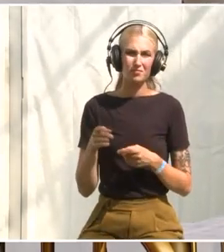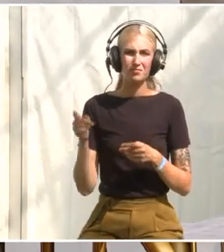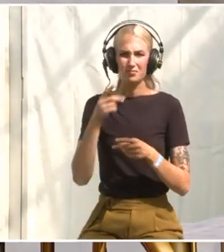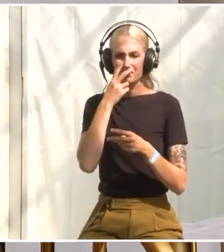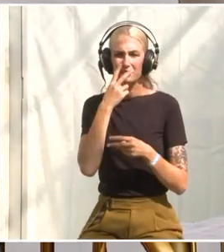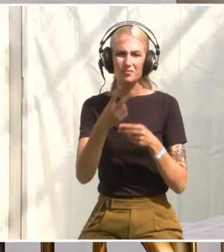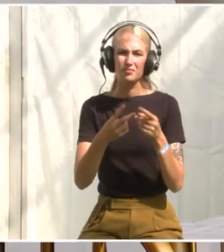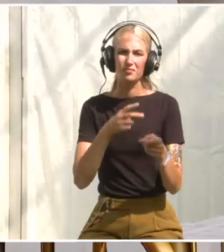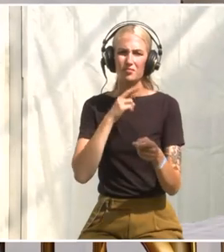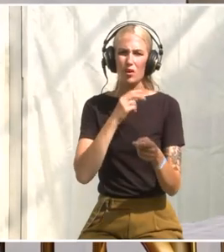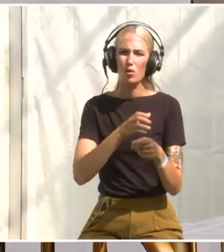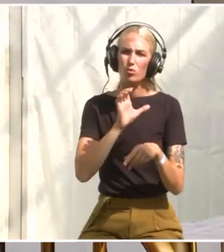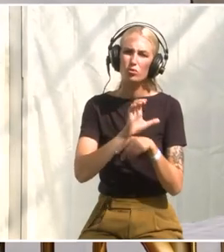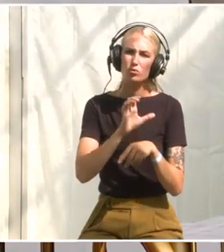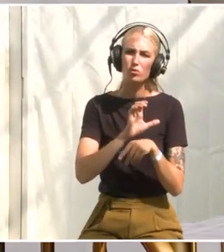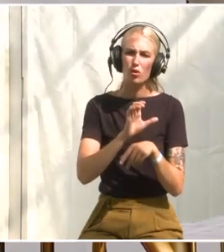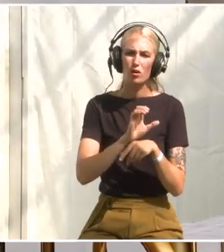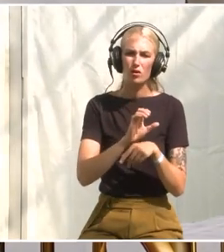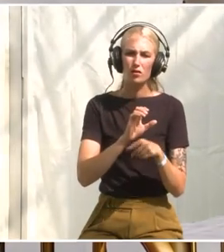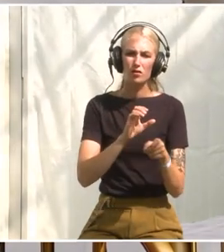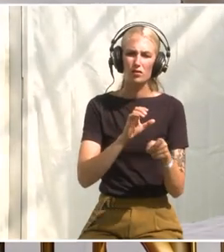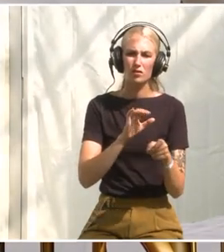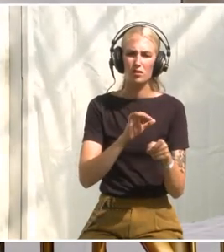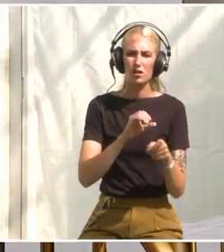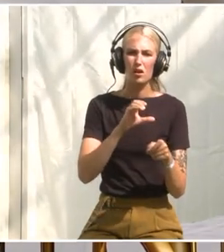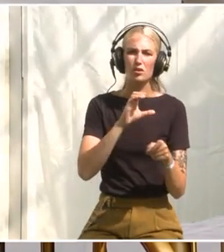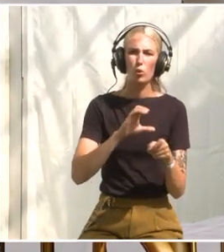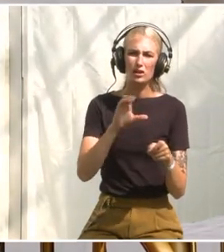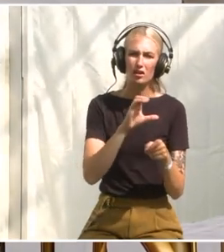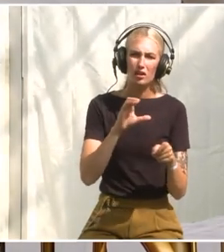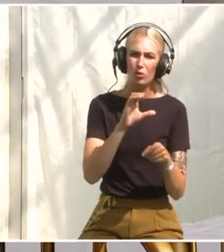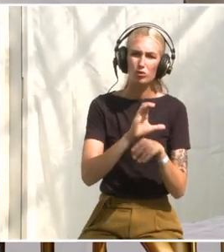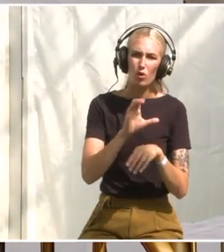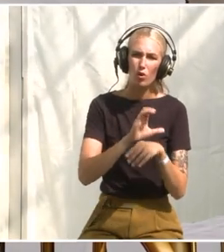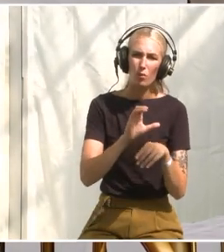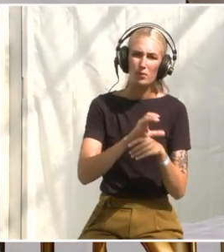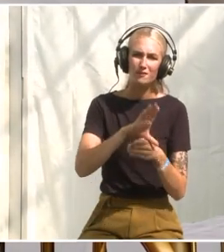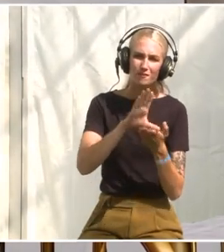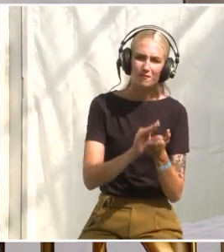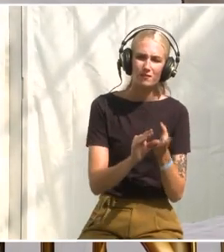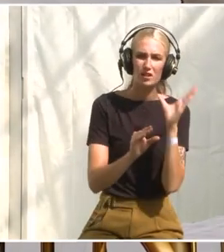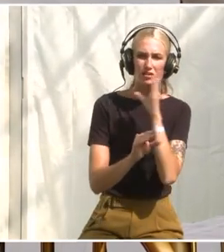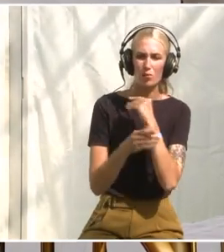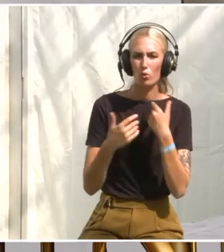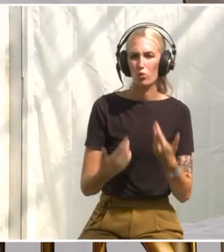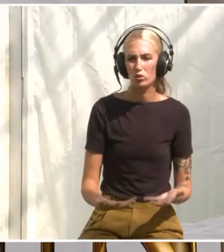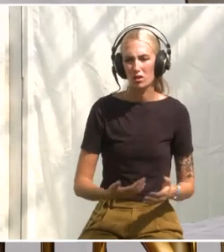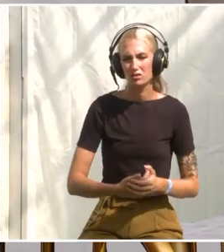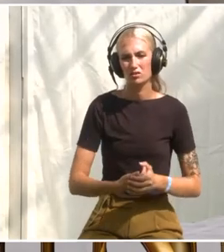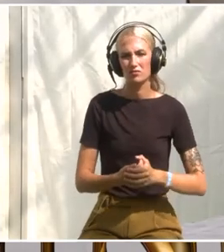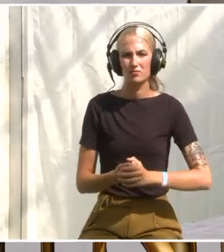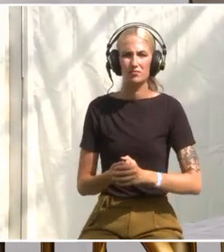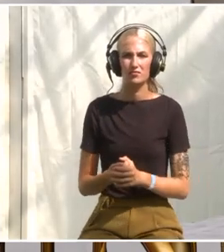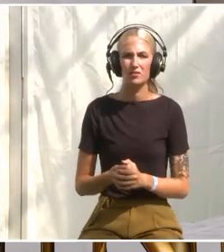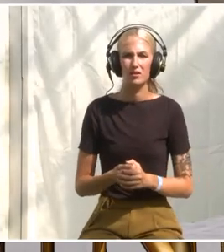have zero consumption of carbon and all these kind of things. That might be an issue. I'm not sure whether